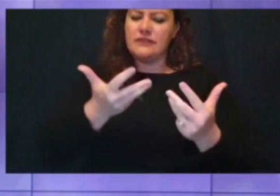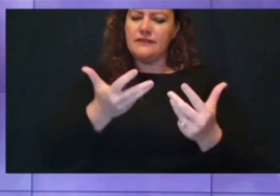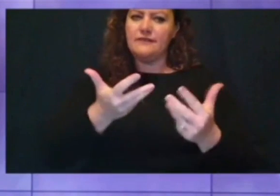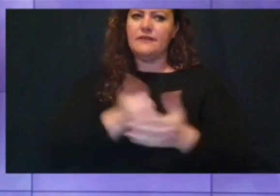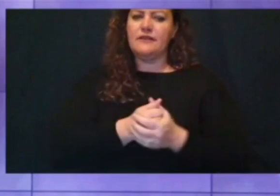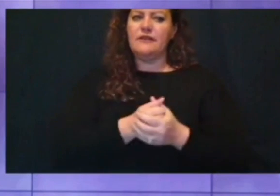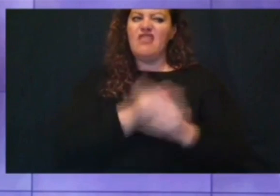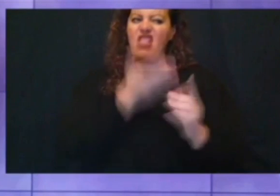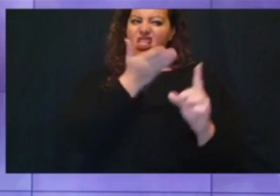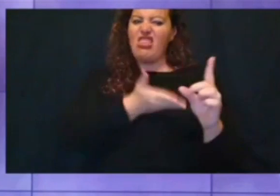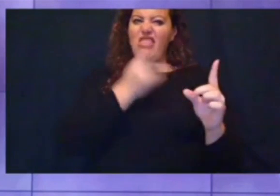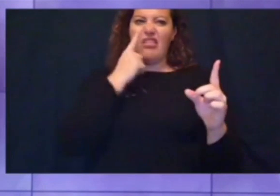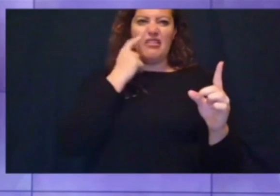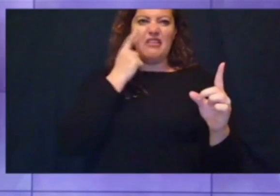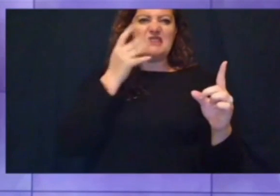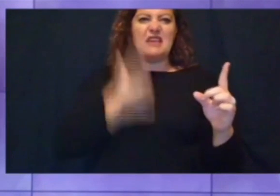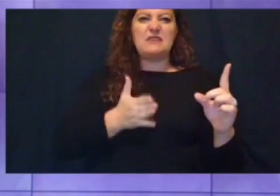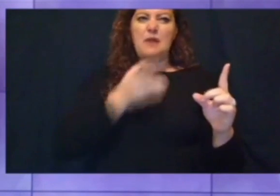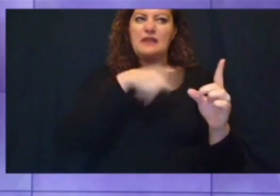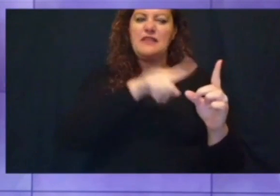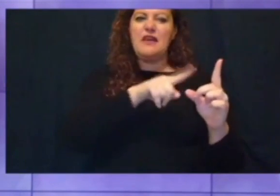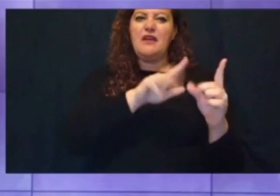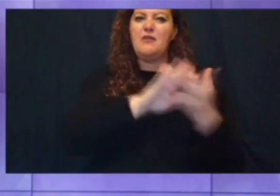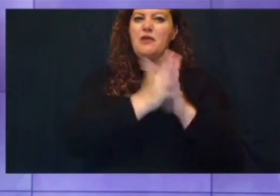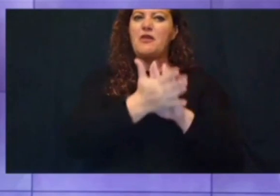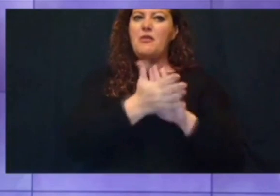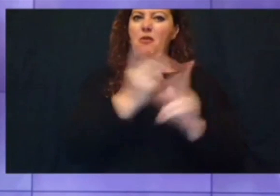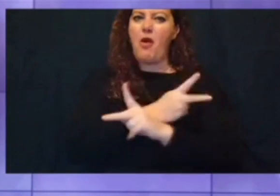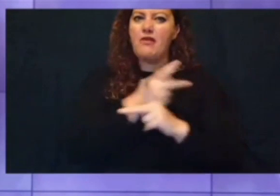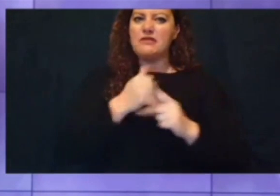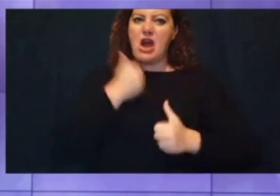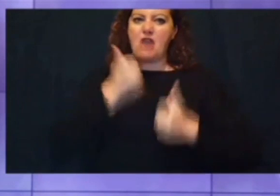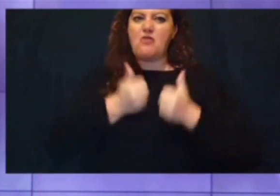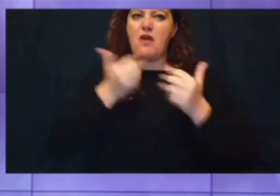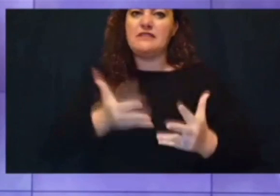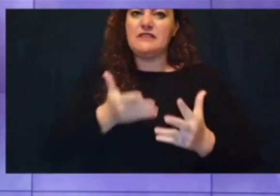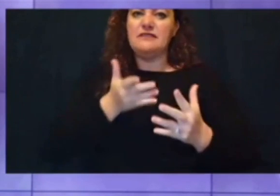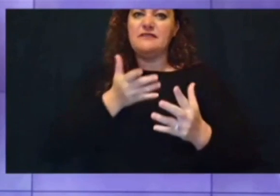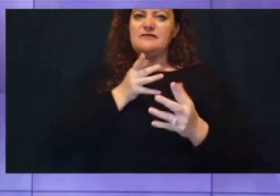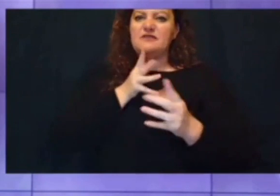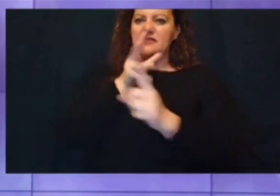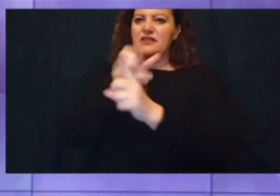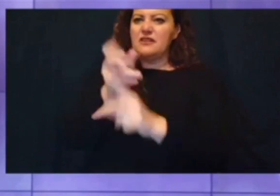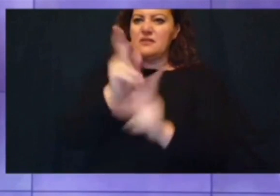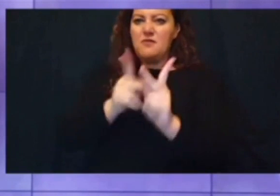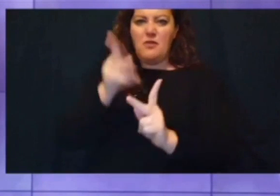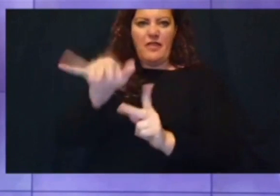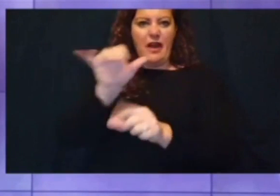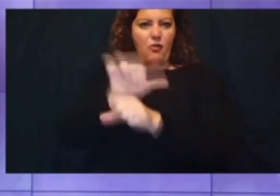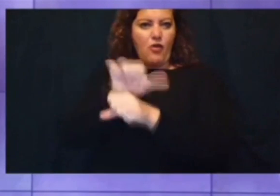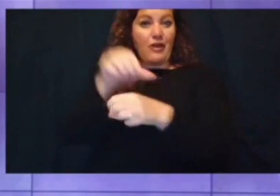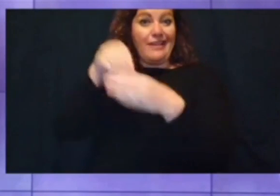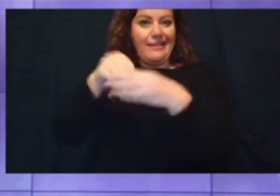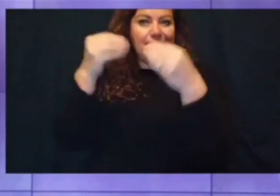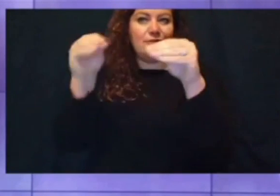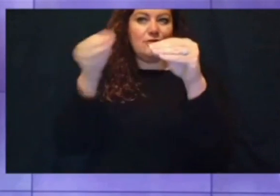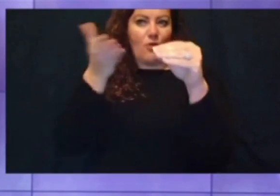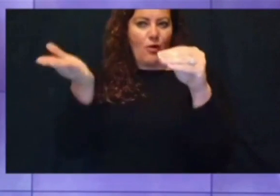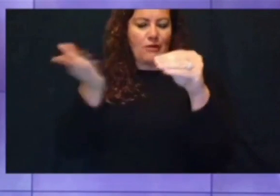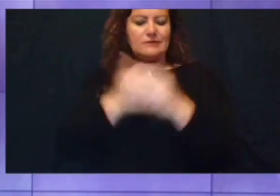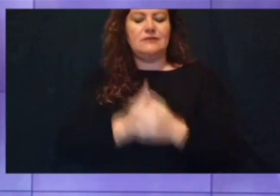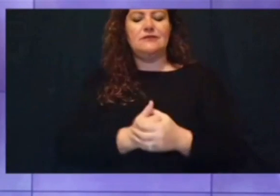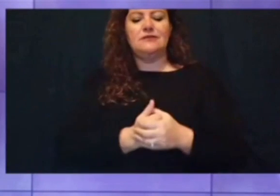are becoming more aggressive towards individuals that are working in these establishments. So what we're doing